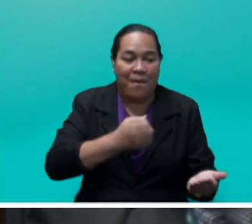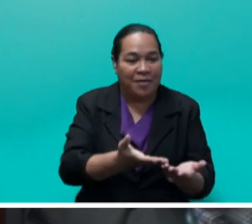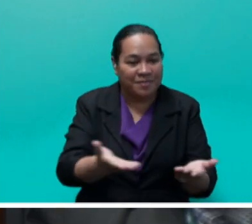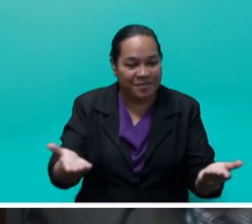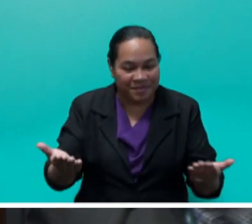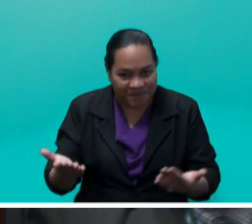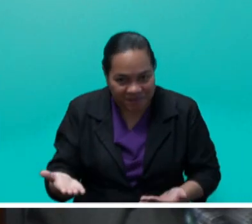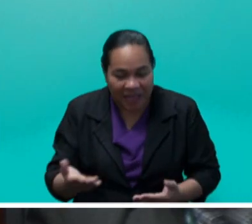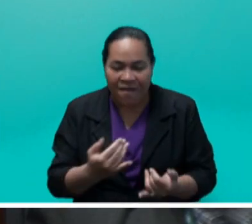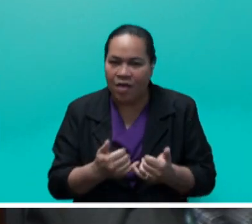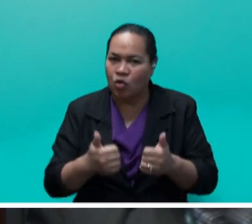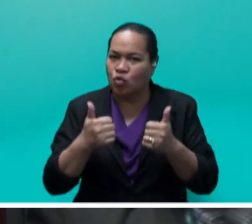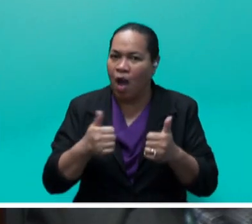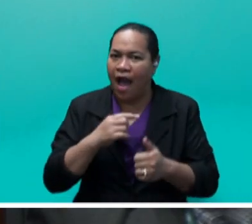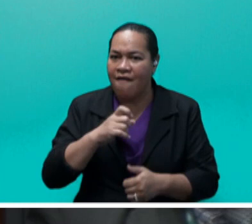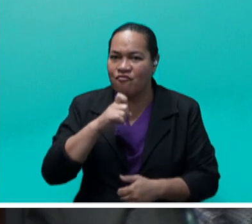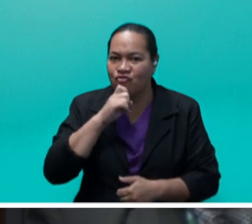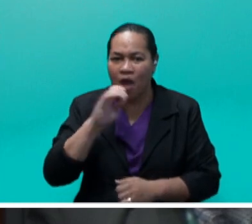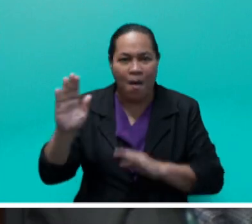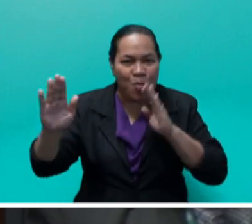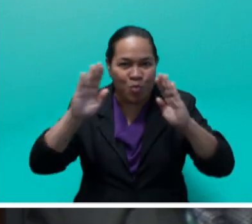a very good afternoon and Nisambulavinak.